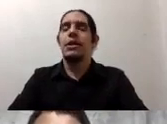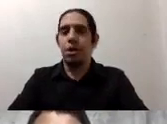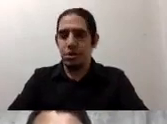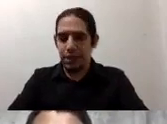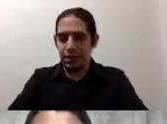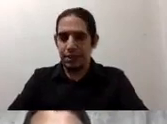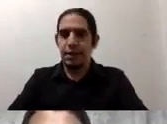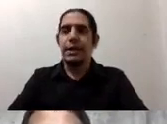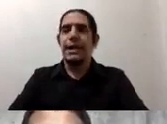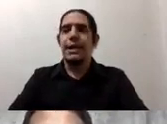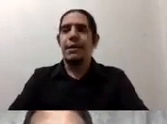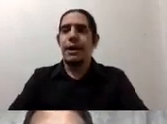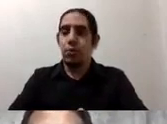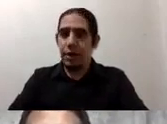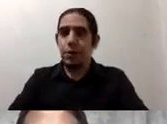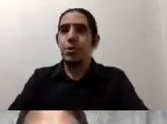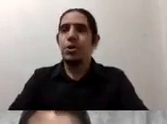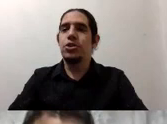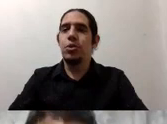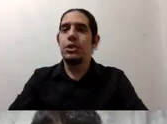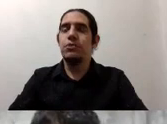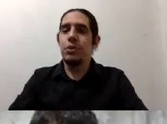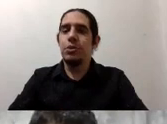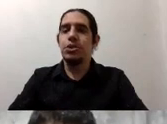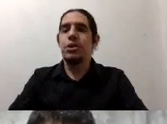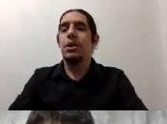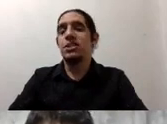instruction context. However, we also